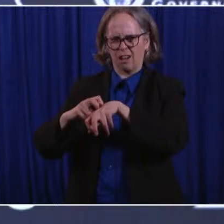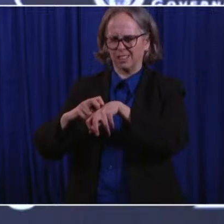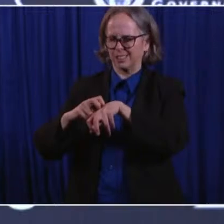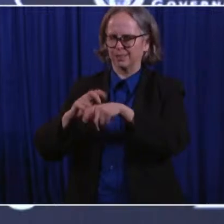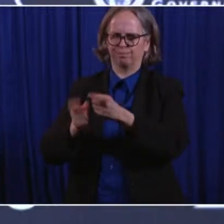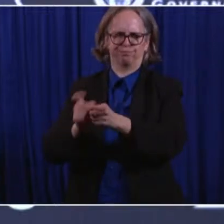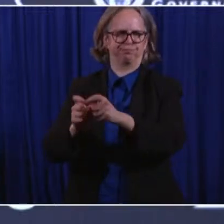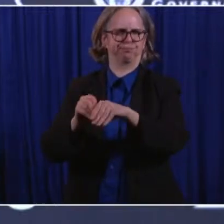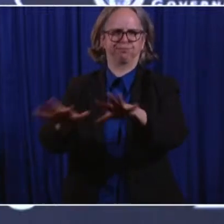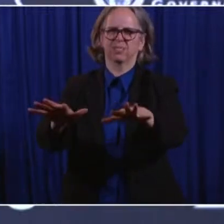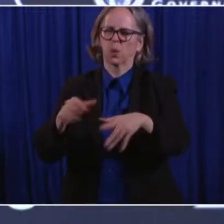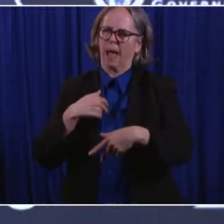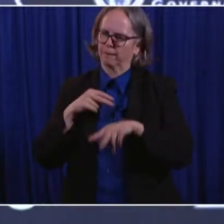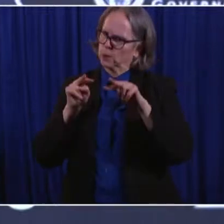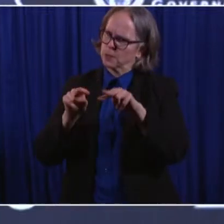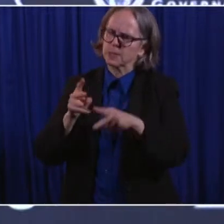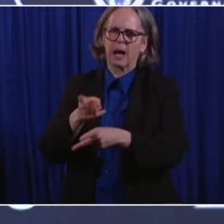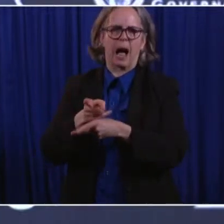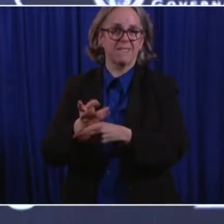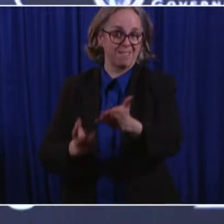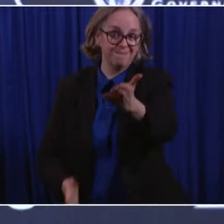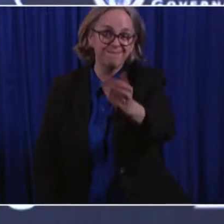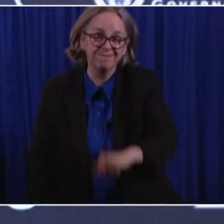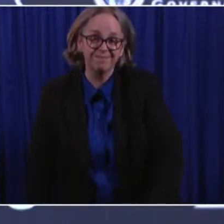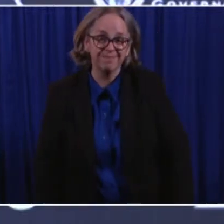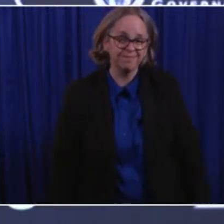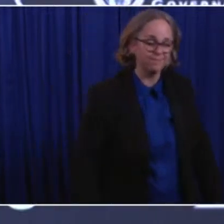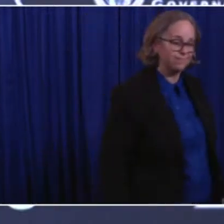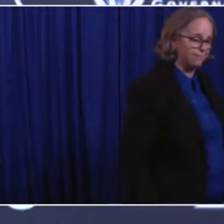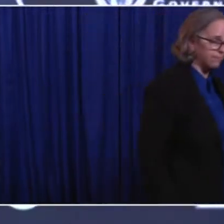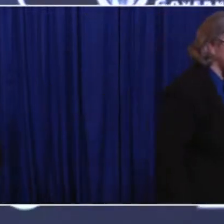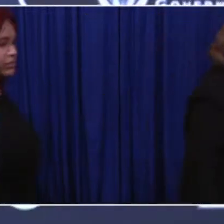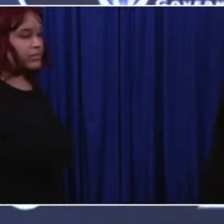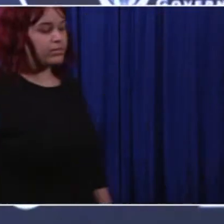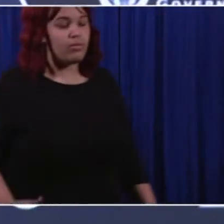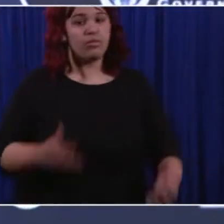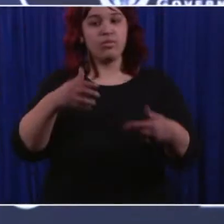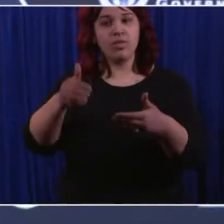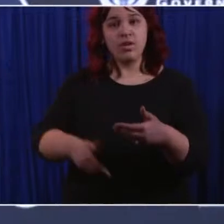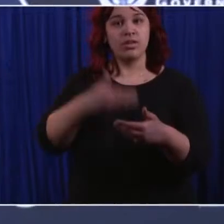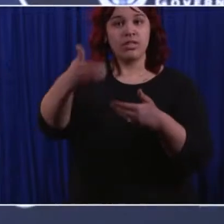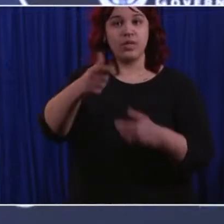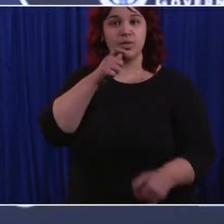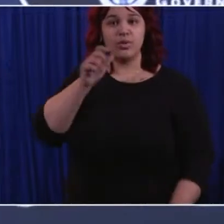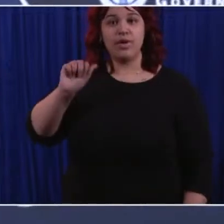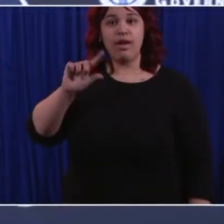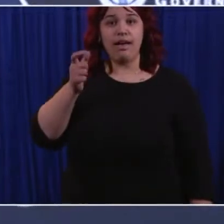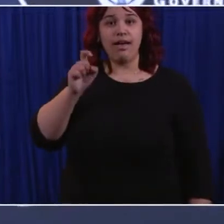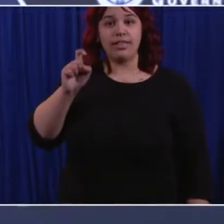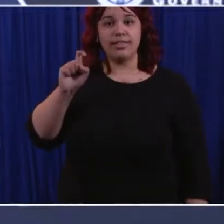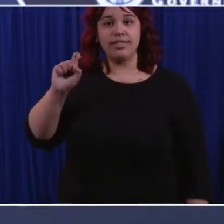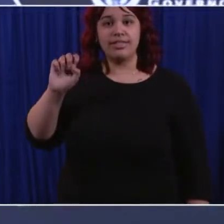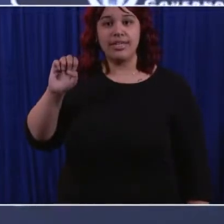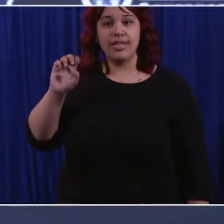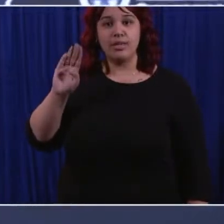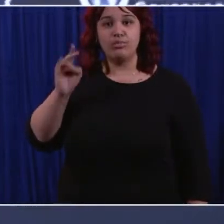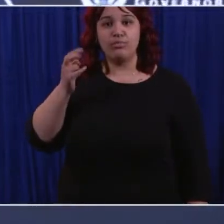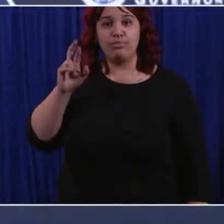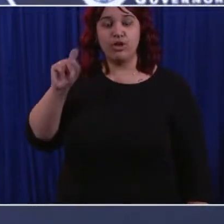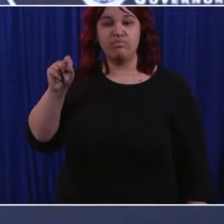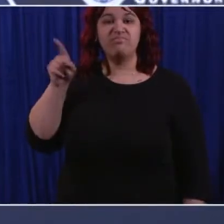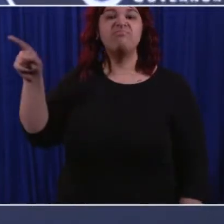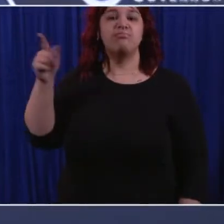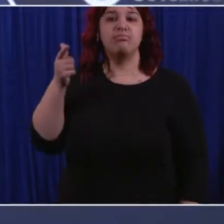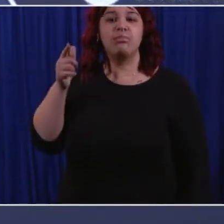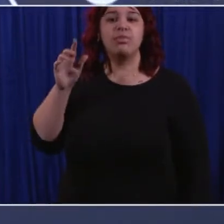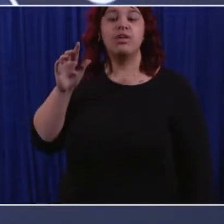you. Next question online is from Alex Ebert at Bloomberg. Good afternoon, Governor. We're seeing